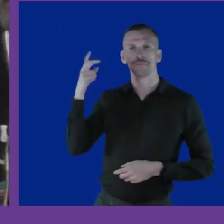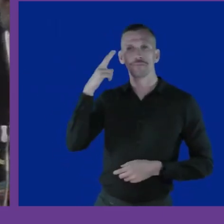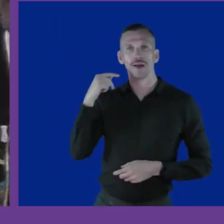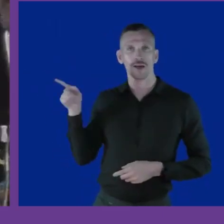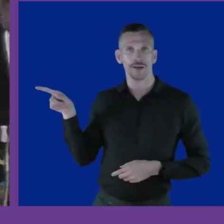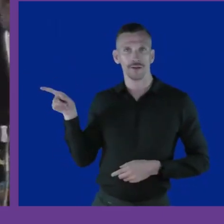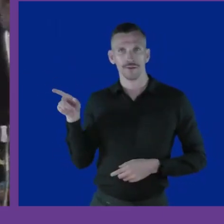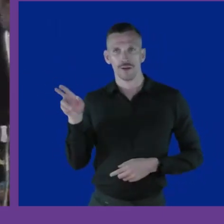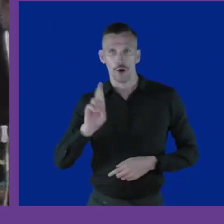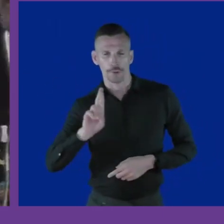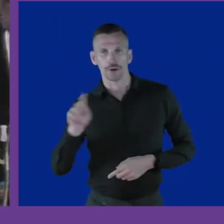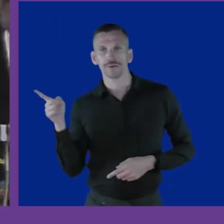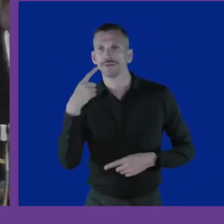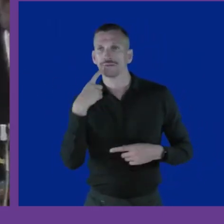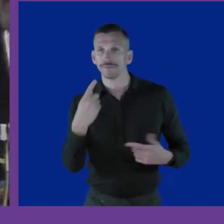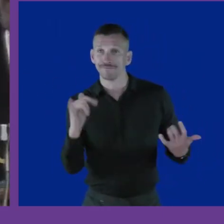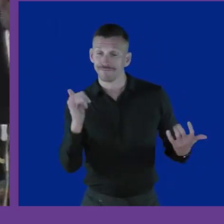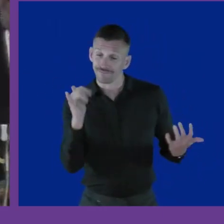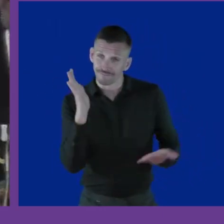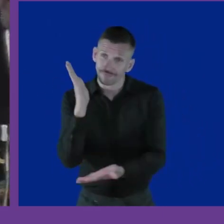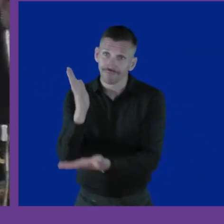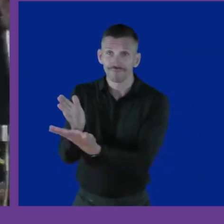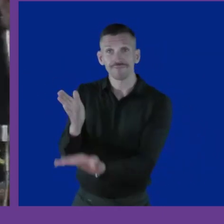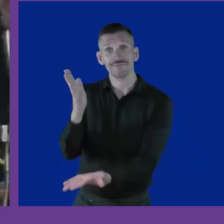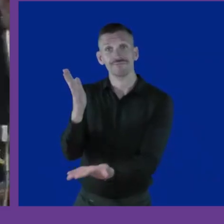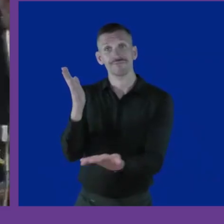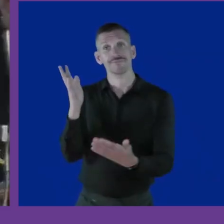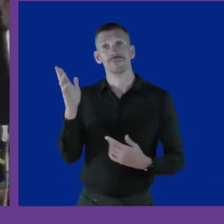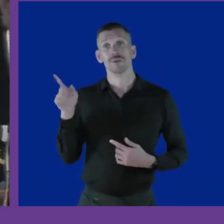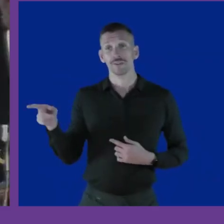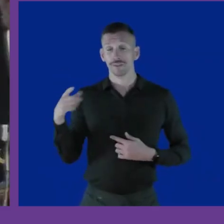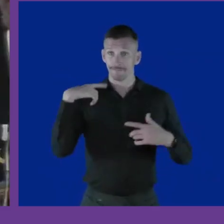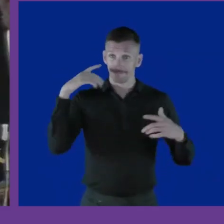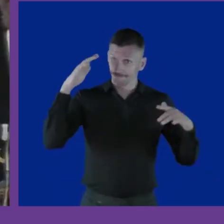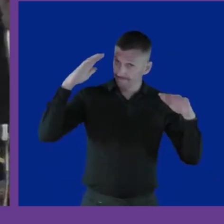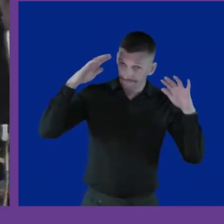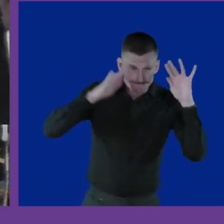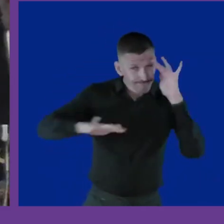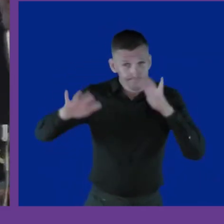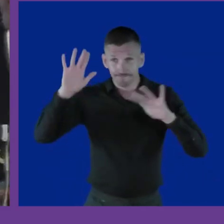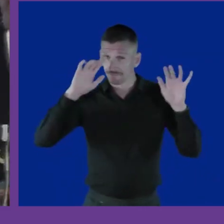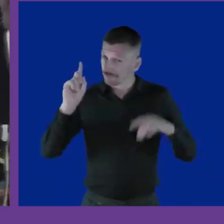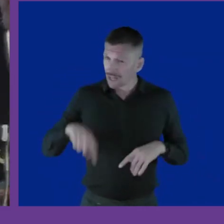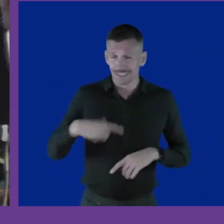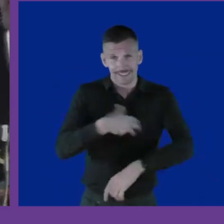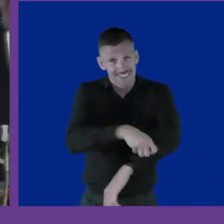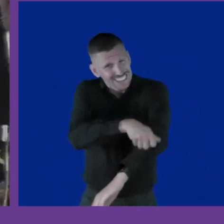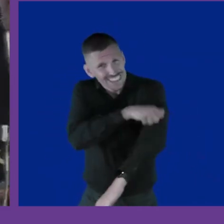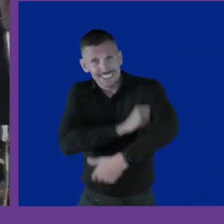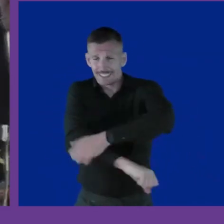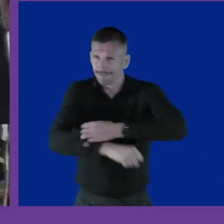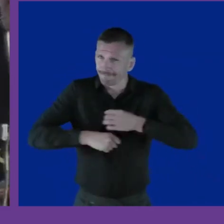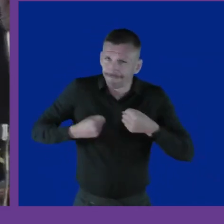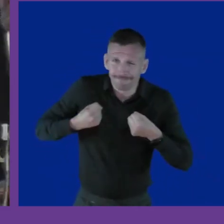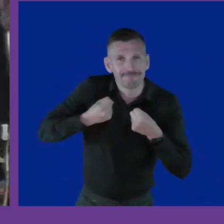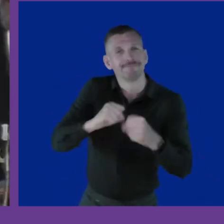is one of those things we're trying to do, or what we have outlined in European Blind Union as well.